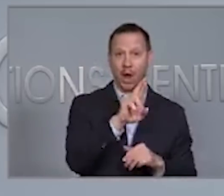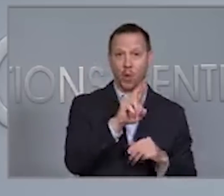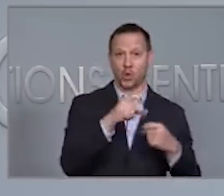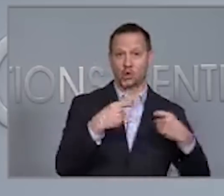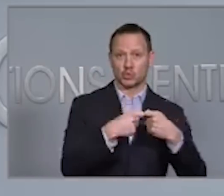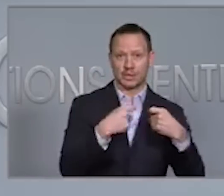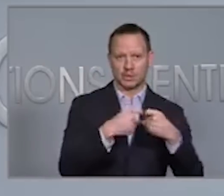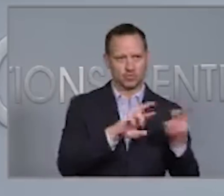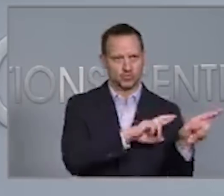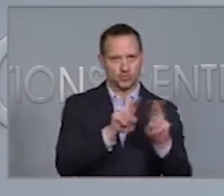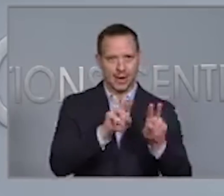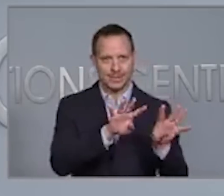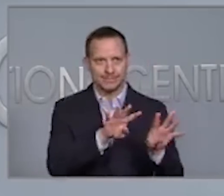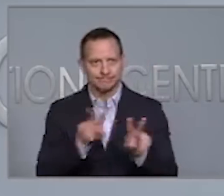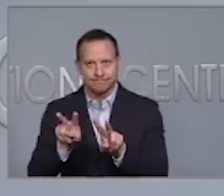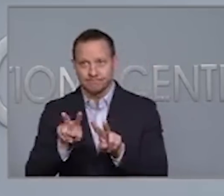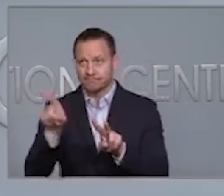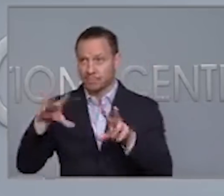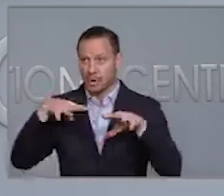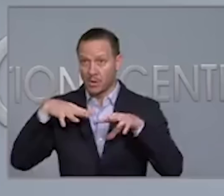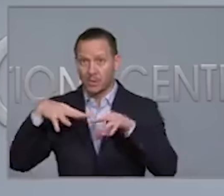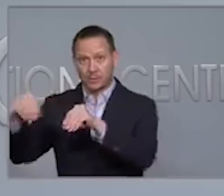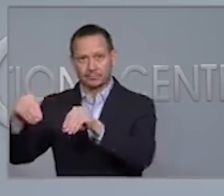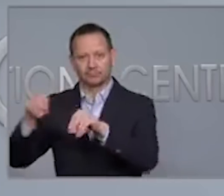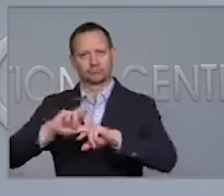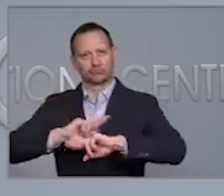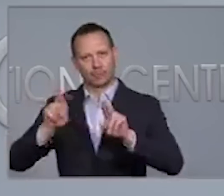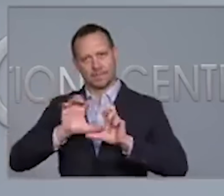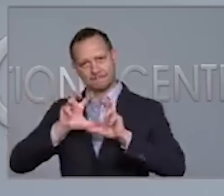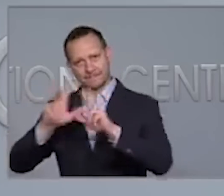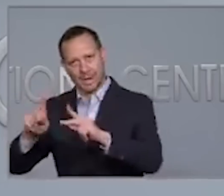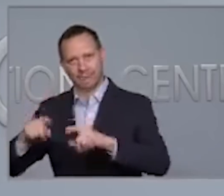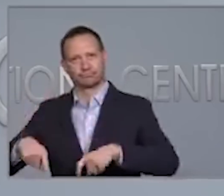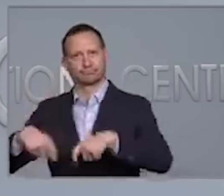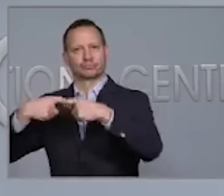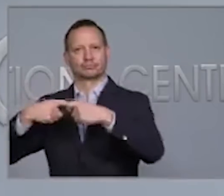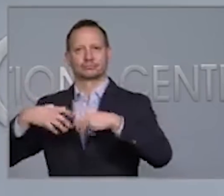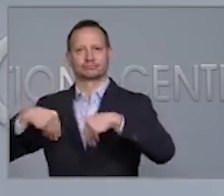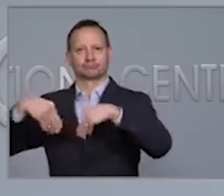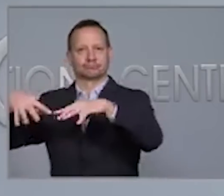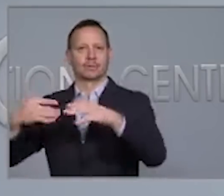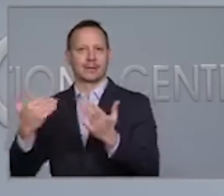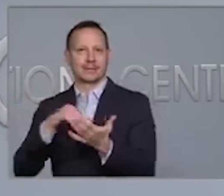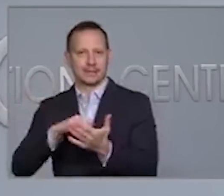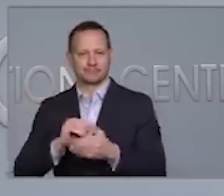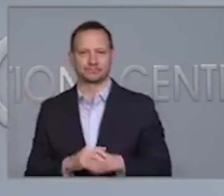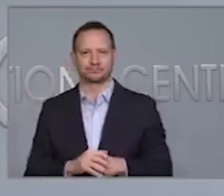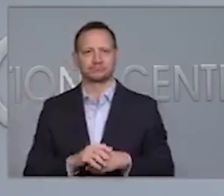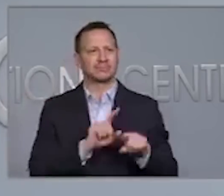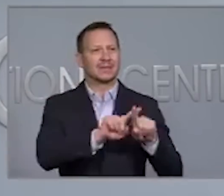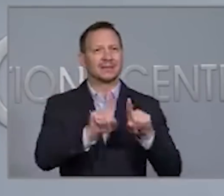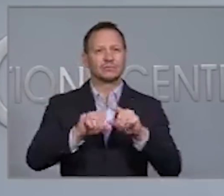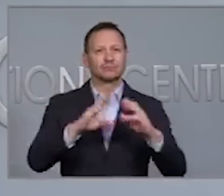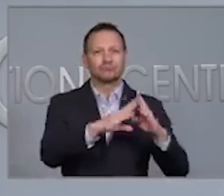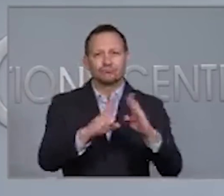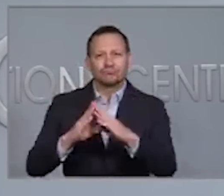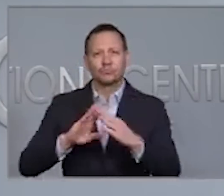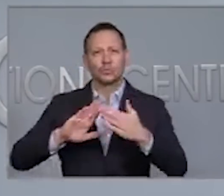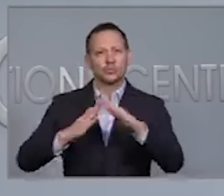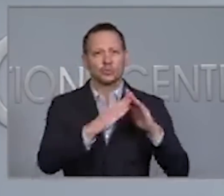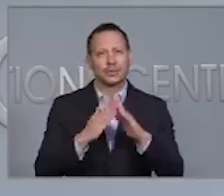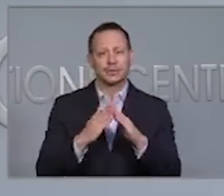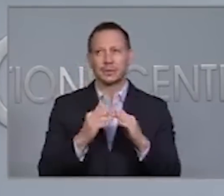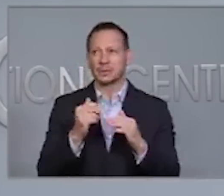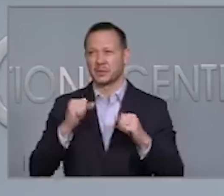quickly restore electricity if it goes out. Many communities have opened warming stations for those who need refuge from